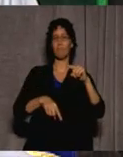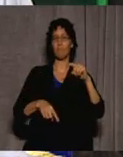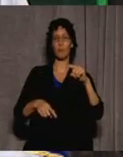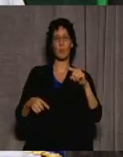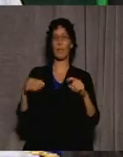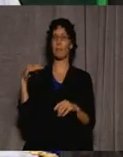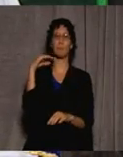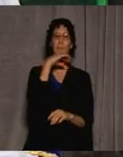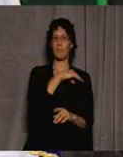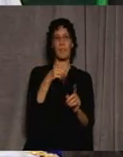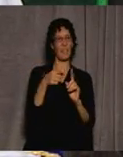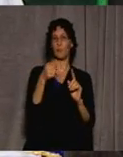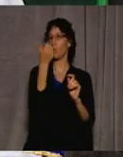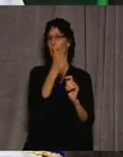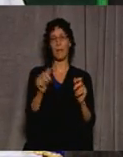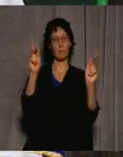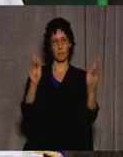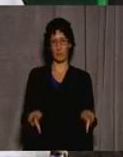any man.